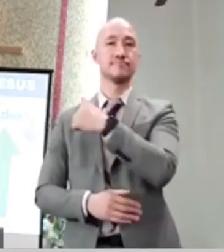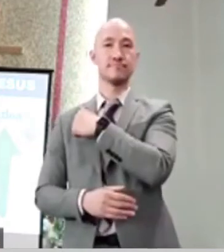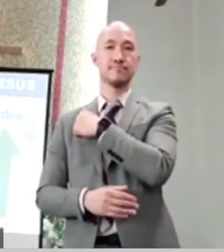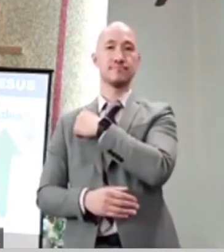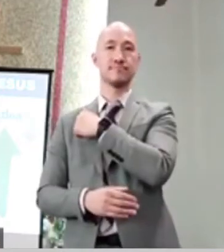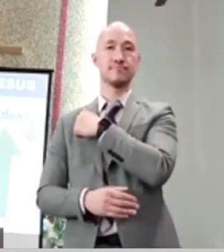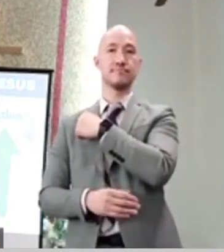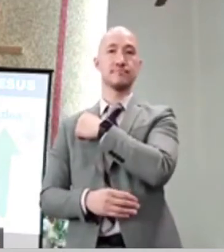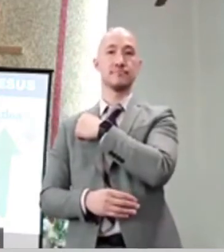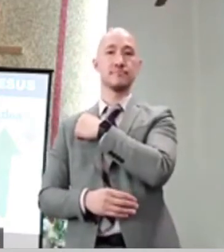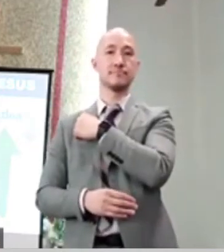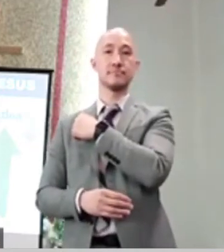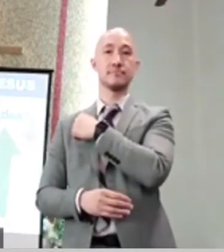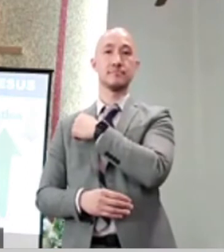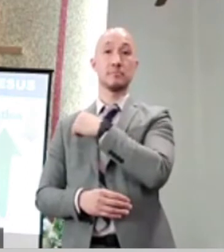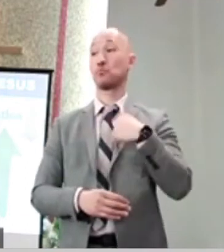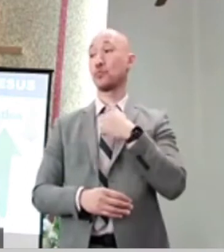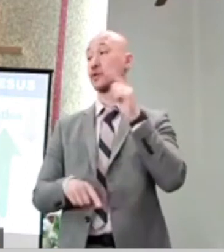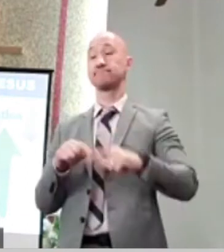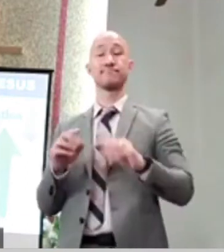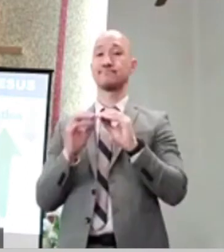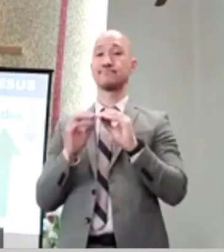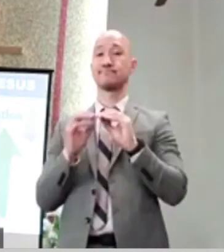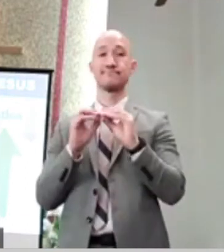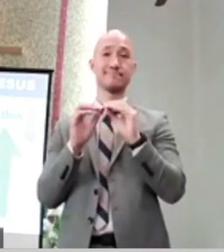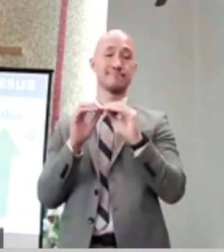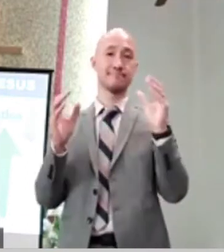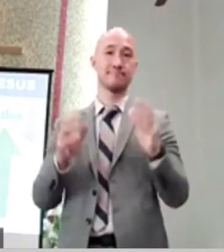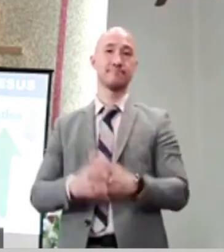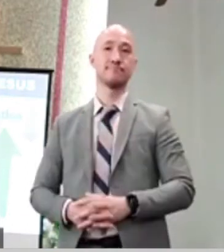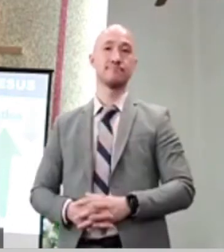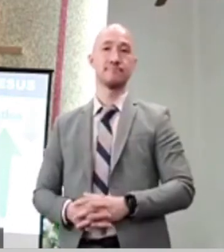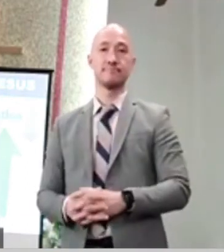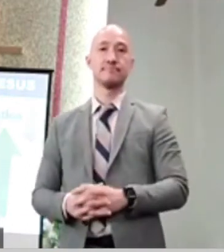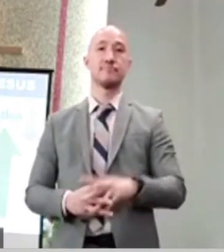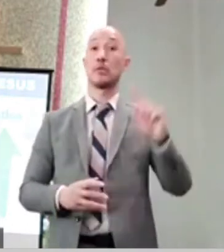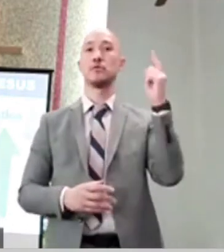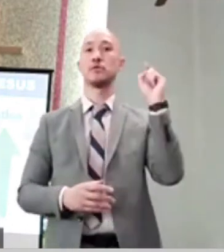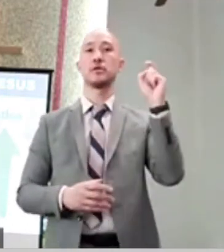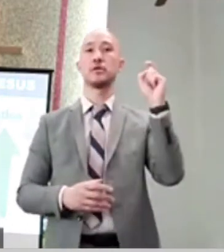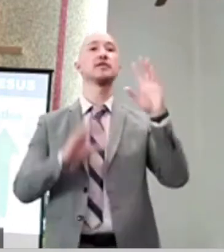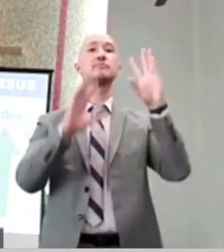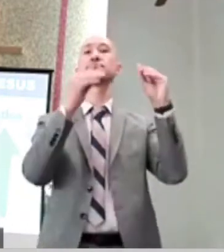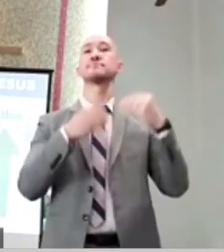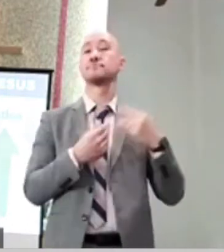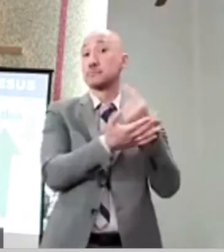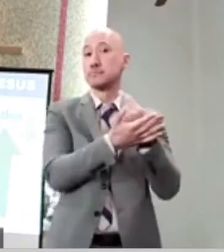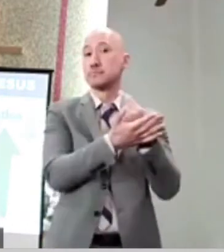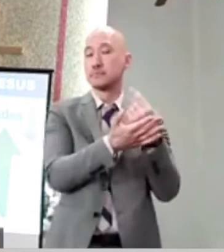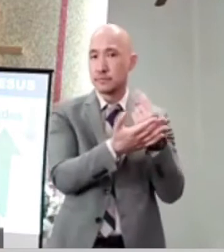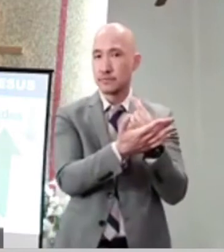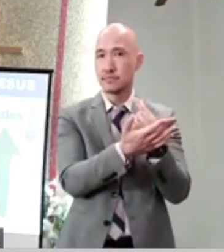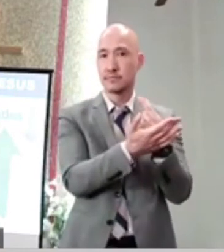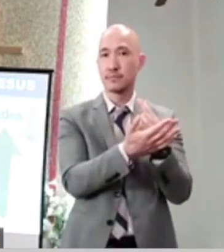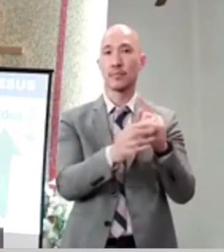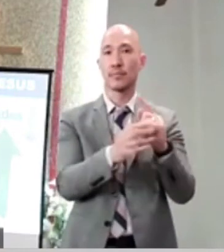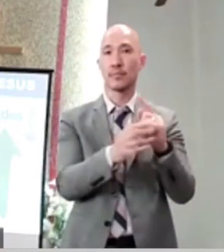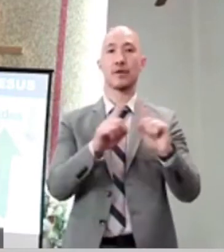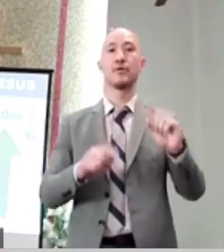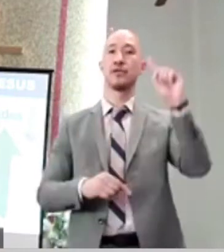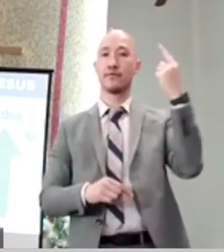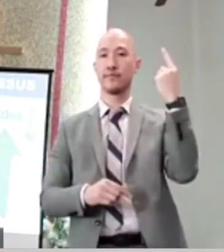we could not have done that before. All we have to do is accept his unlimited grace in Jesus Christ. But we first need